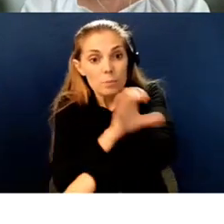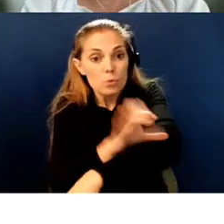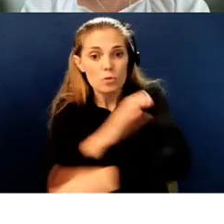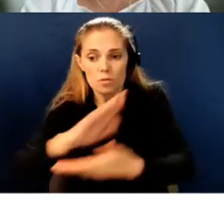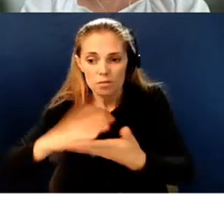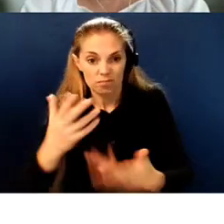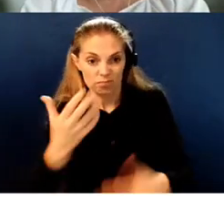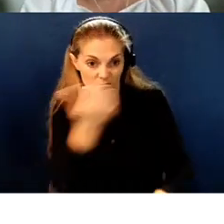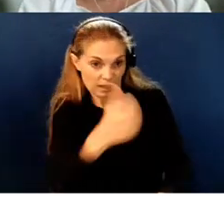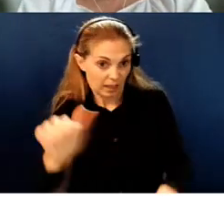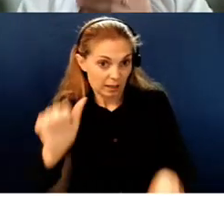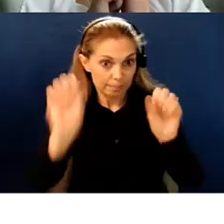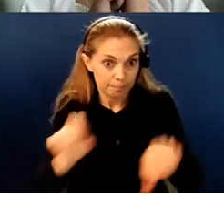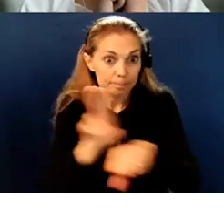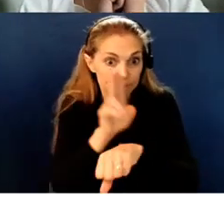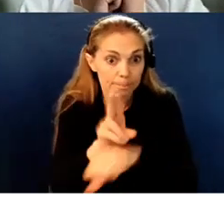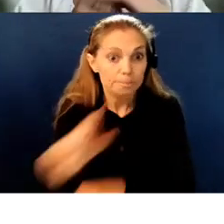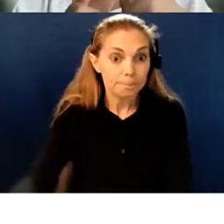use.